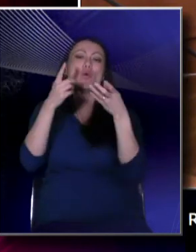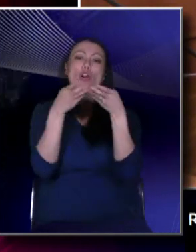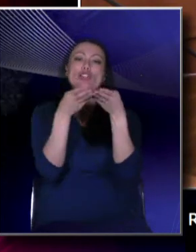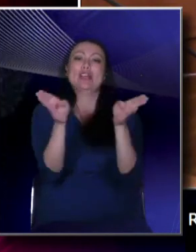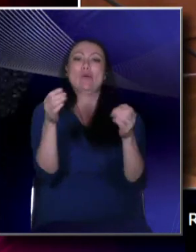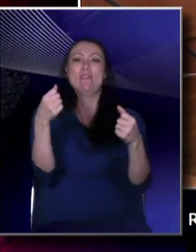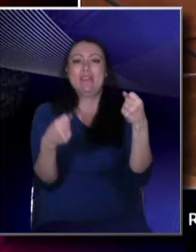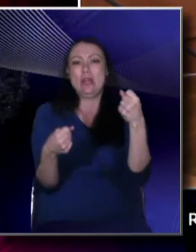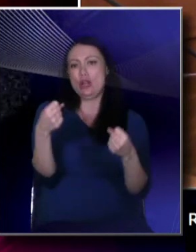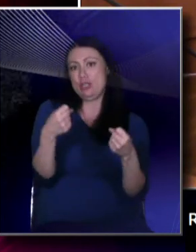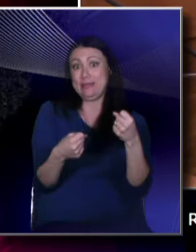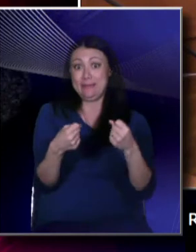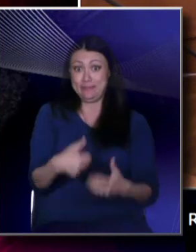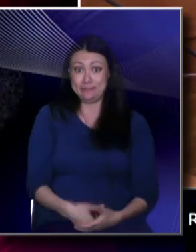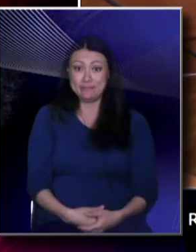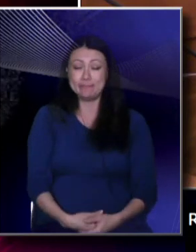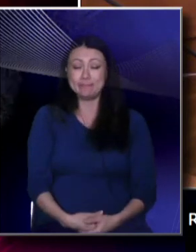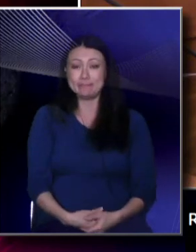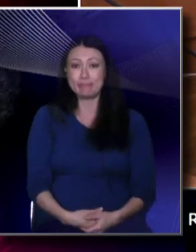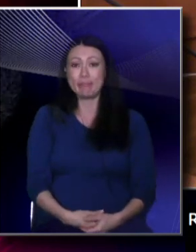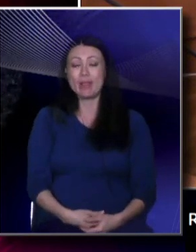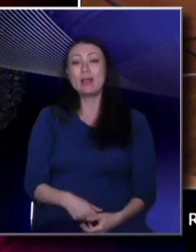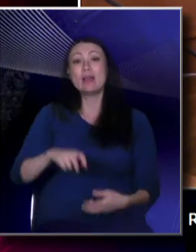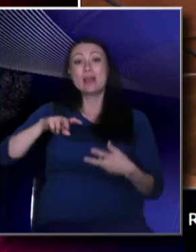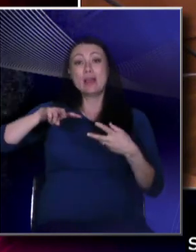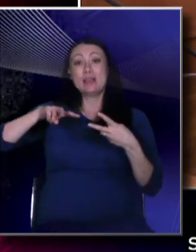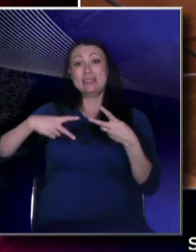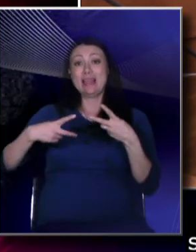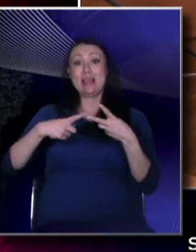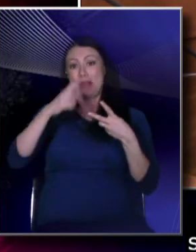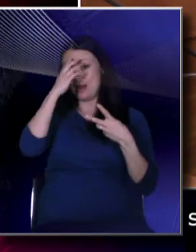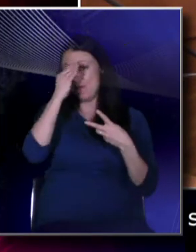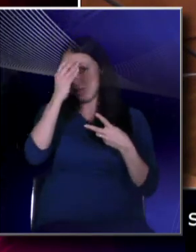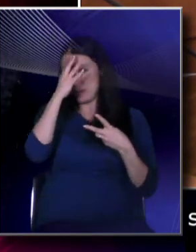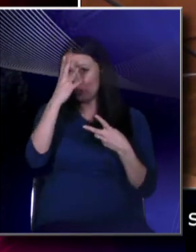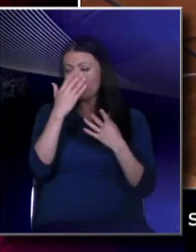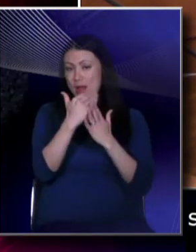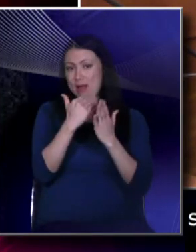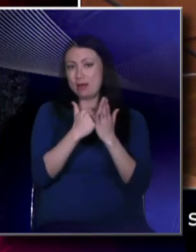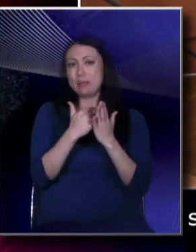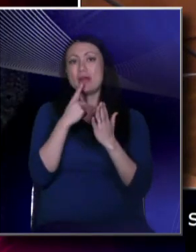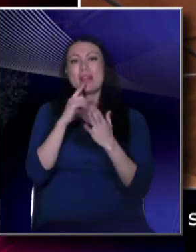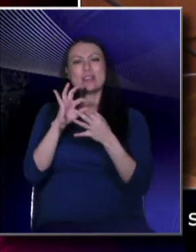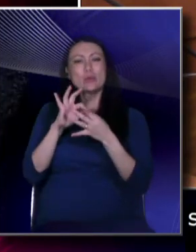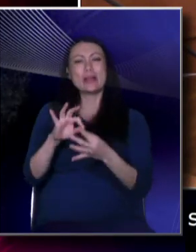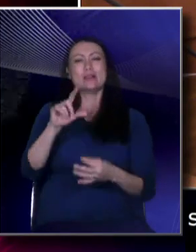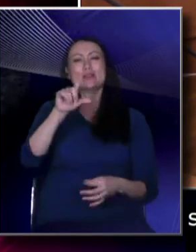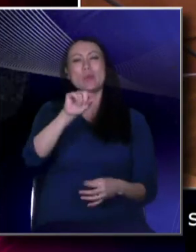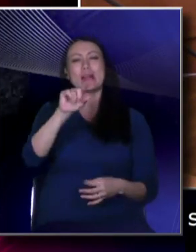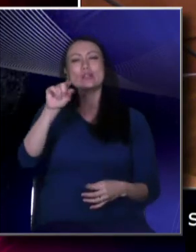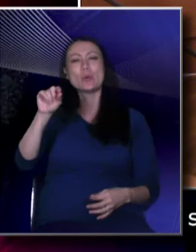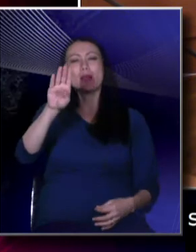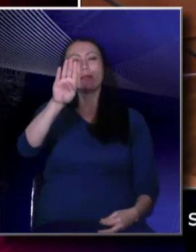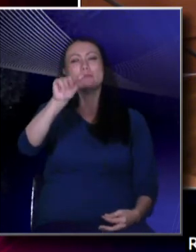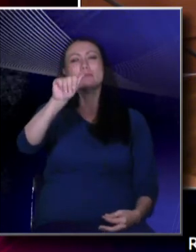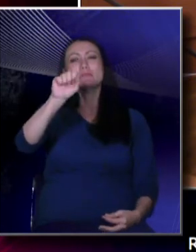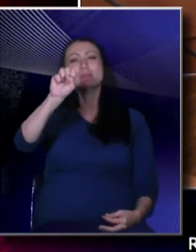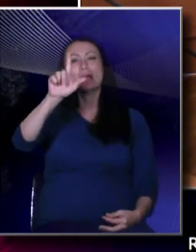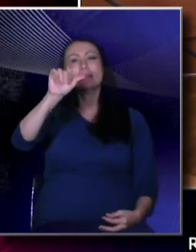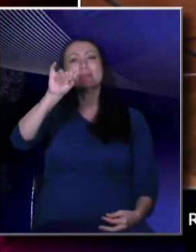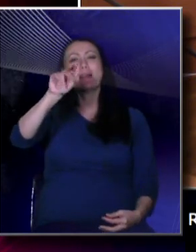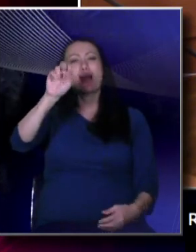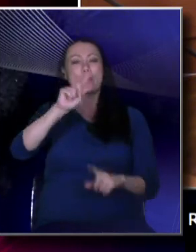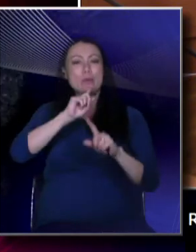fleet vehicles. The second informational item relates to the 2020 baseline report. The